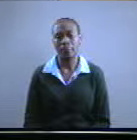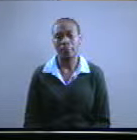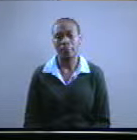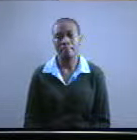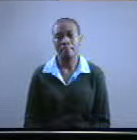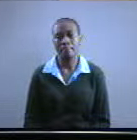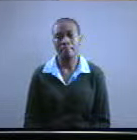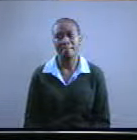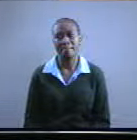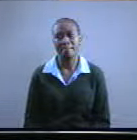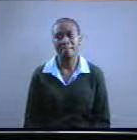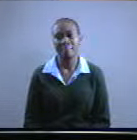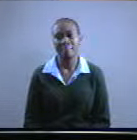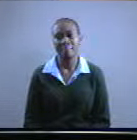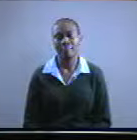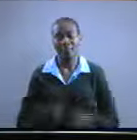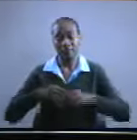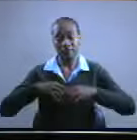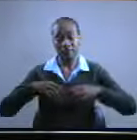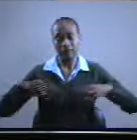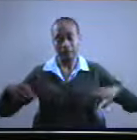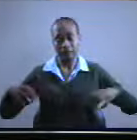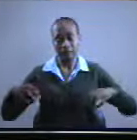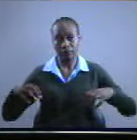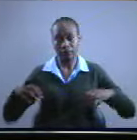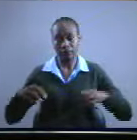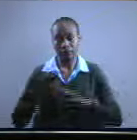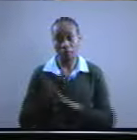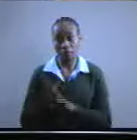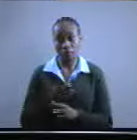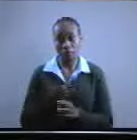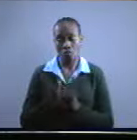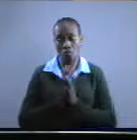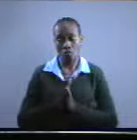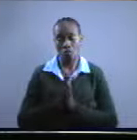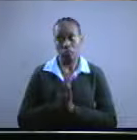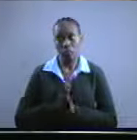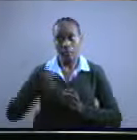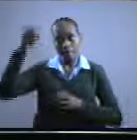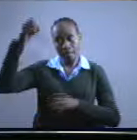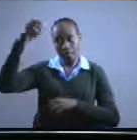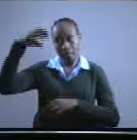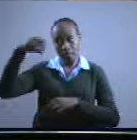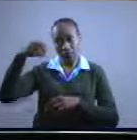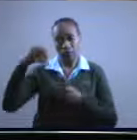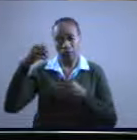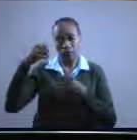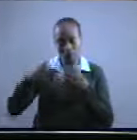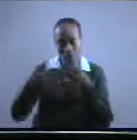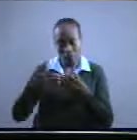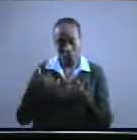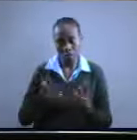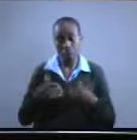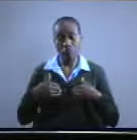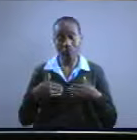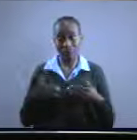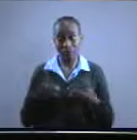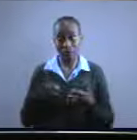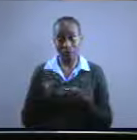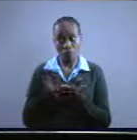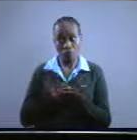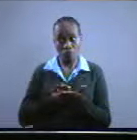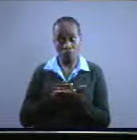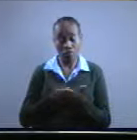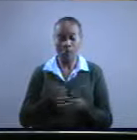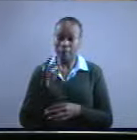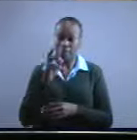A division having been called, the bells have been rung, and now we're beginning the process of voting. I would like to remind members